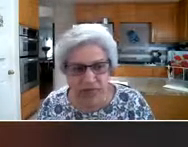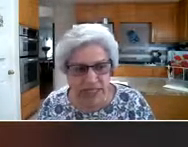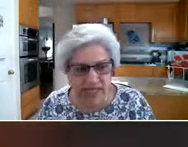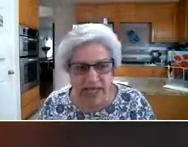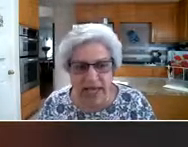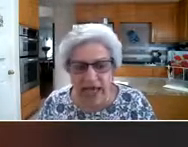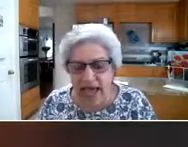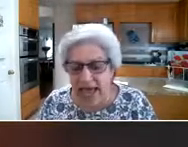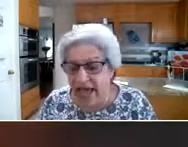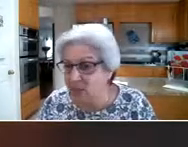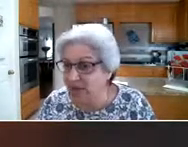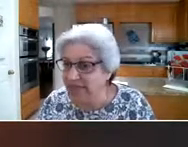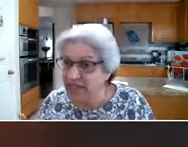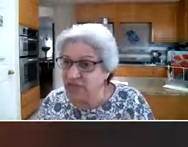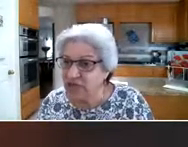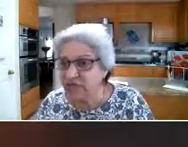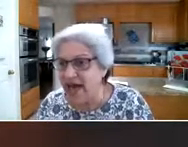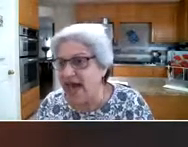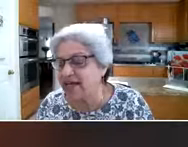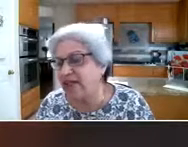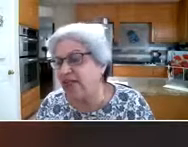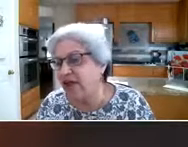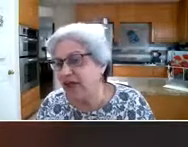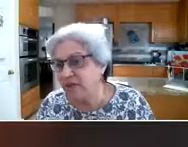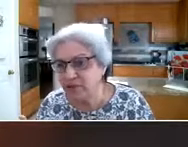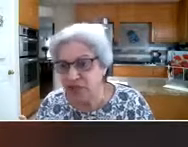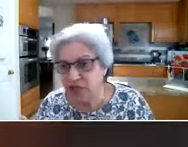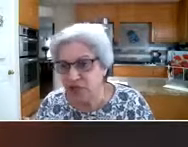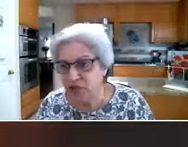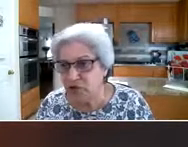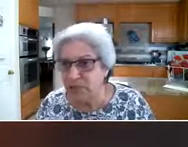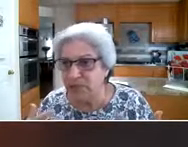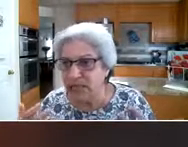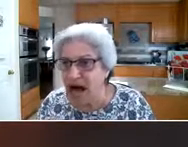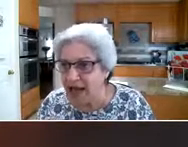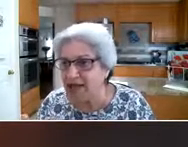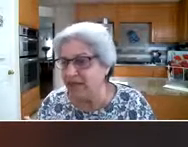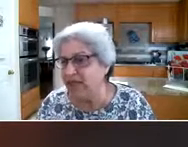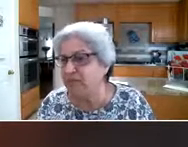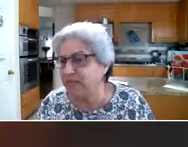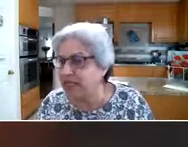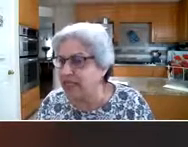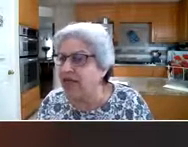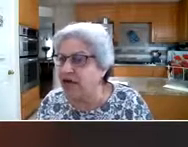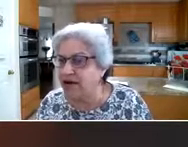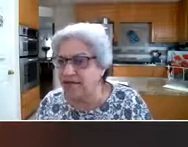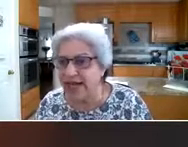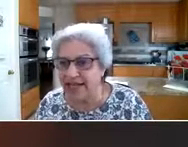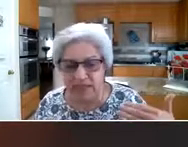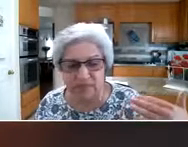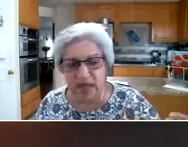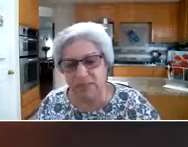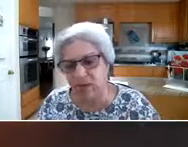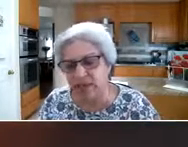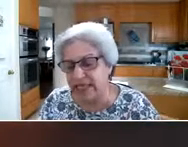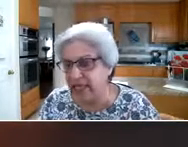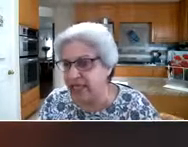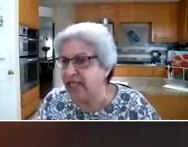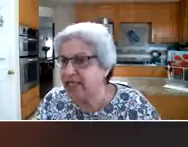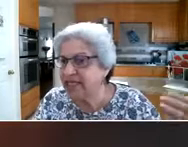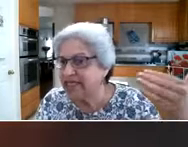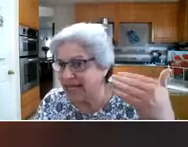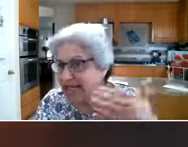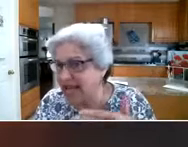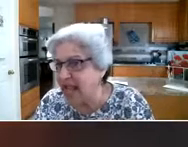spike protein. And when they do that, they're able to block the ability of that spike